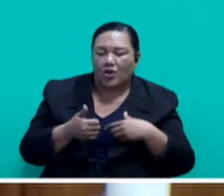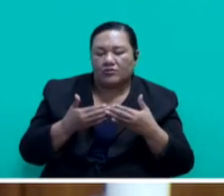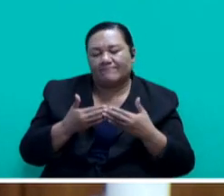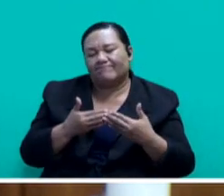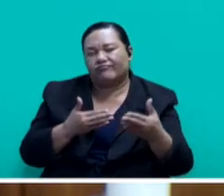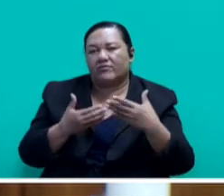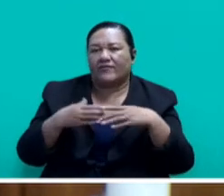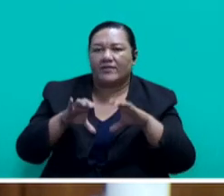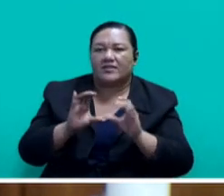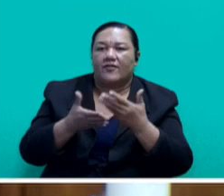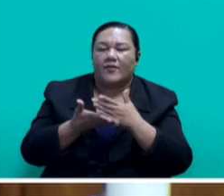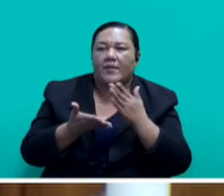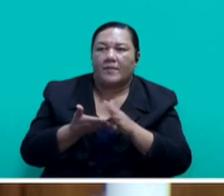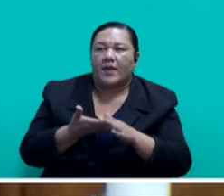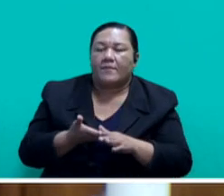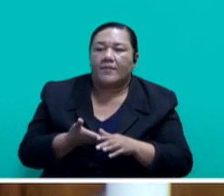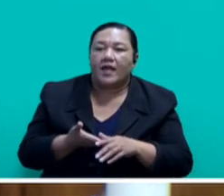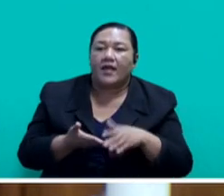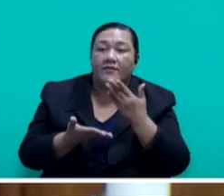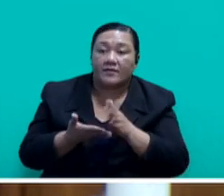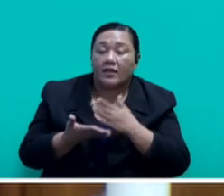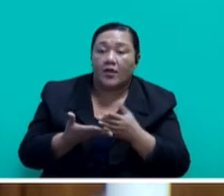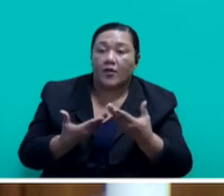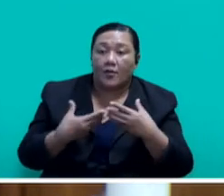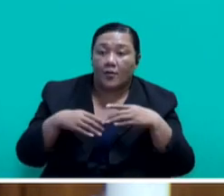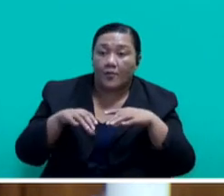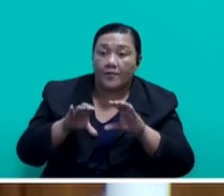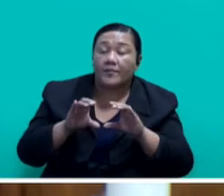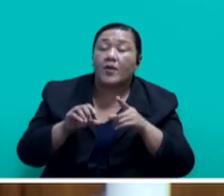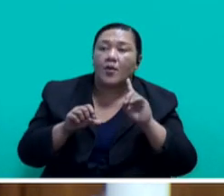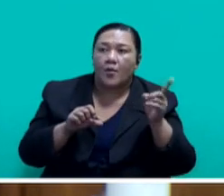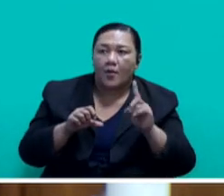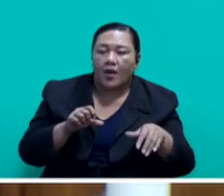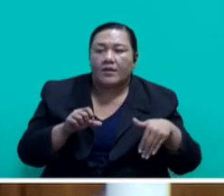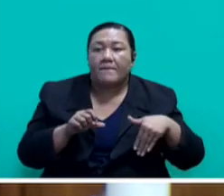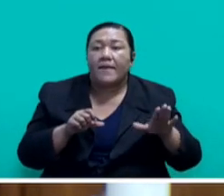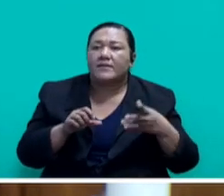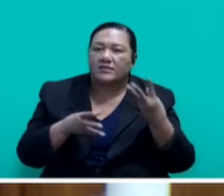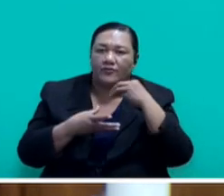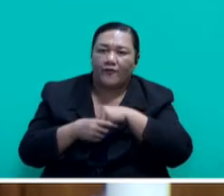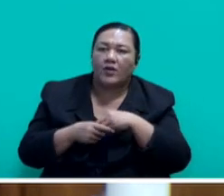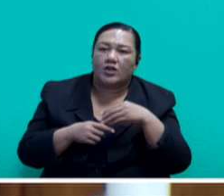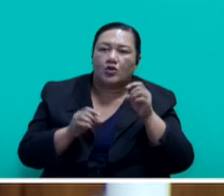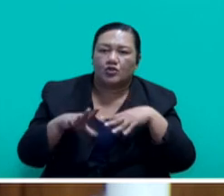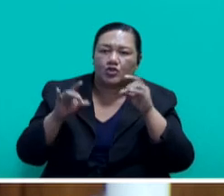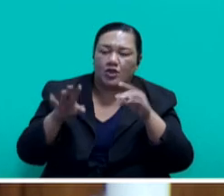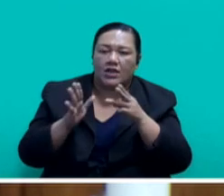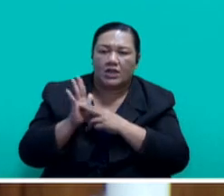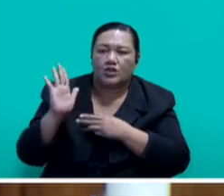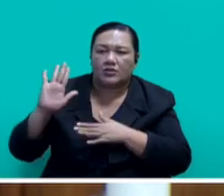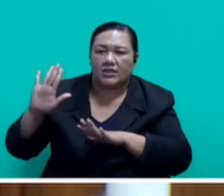the FNPF proposal to set up offshore operations which will extend membership of Fijians in Australia and New Zealand. This means